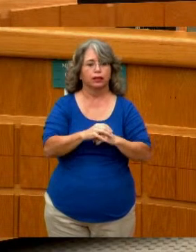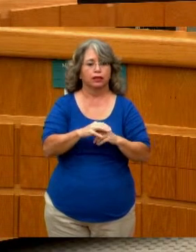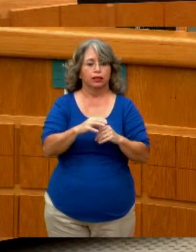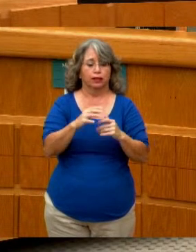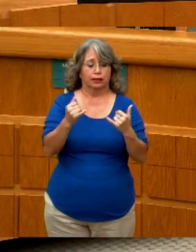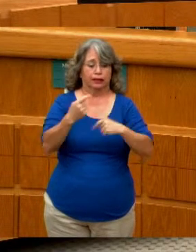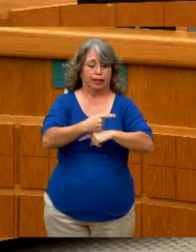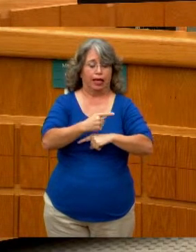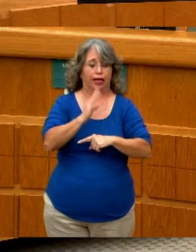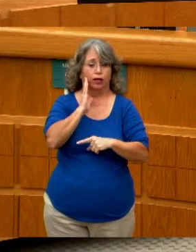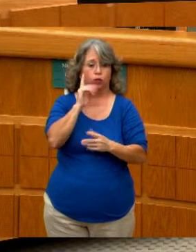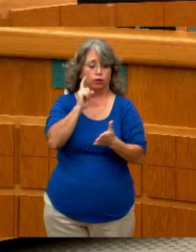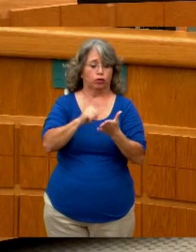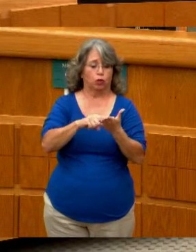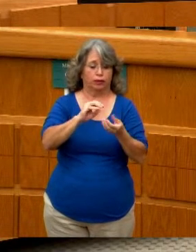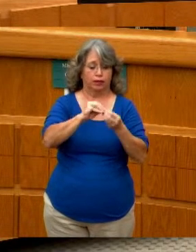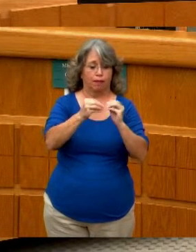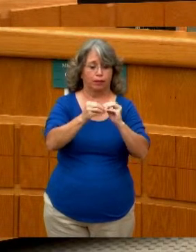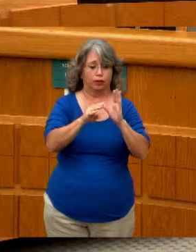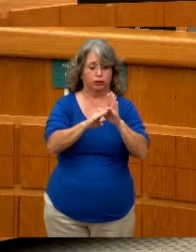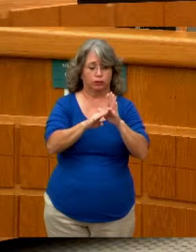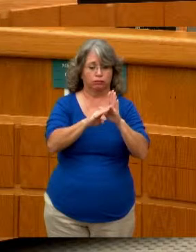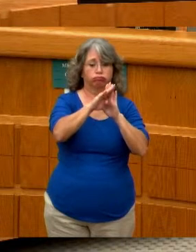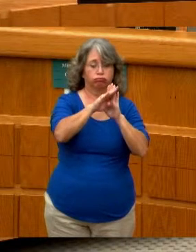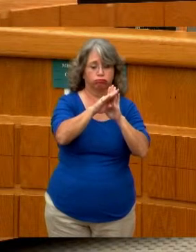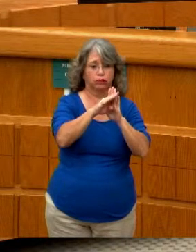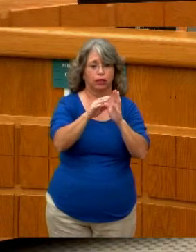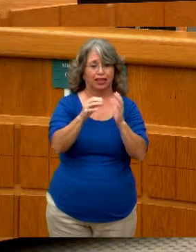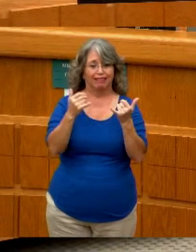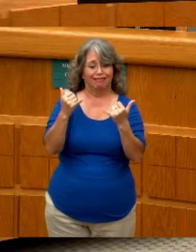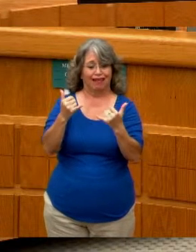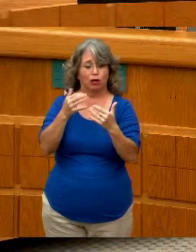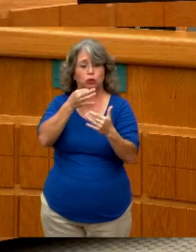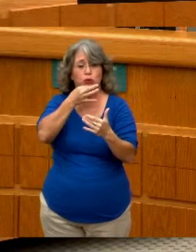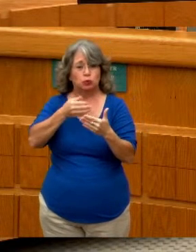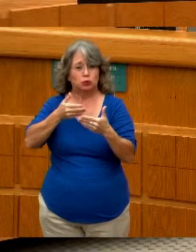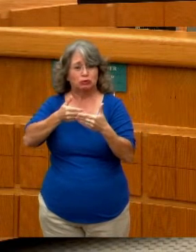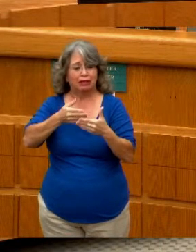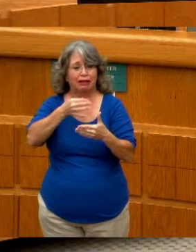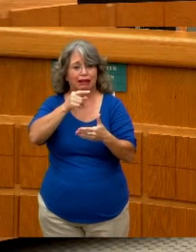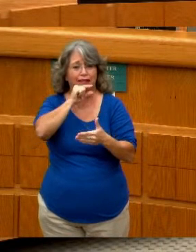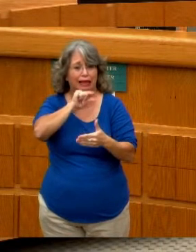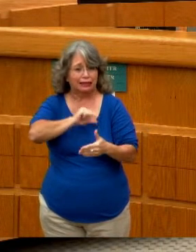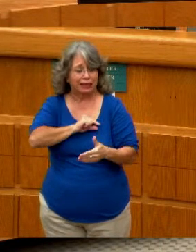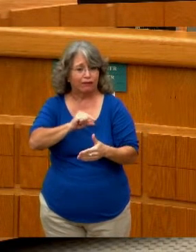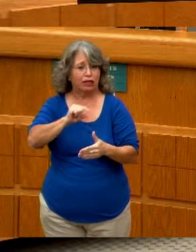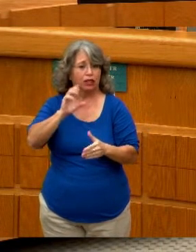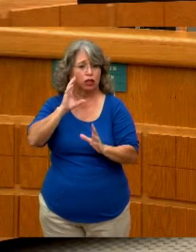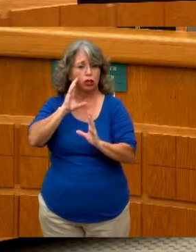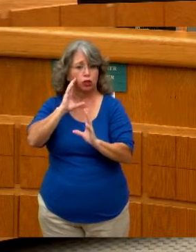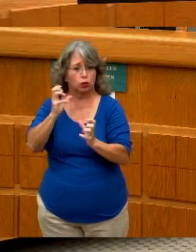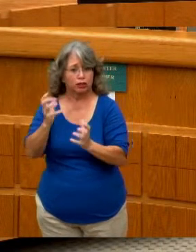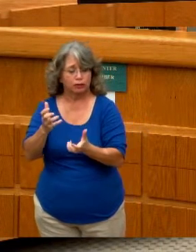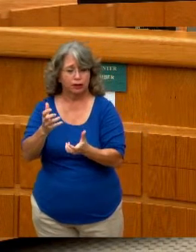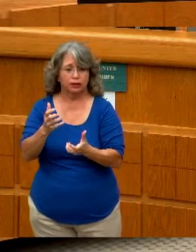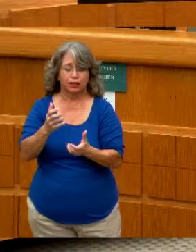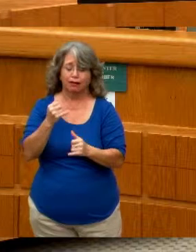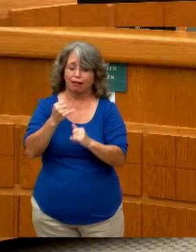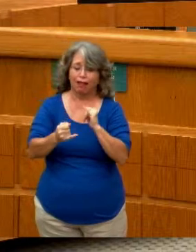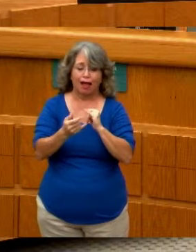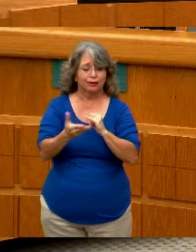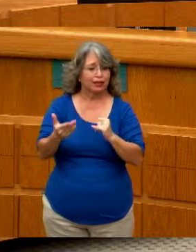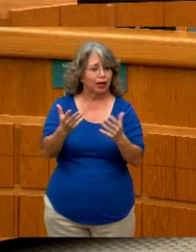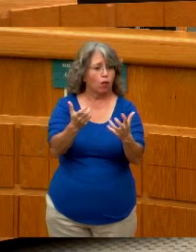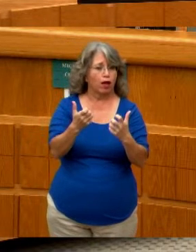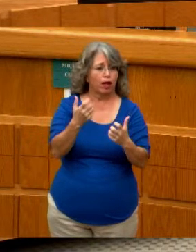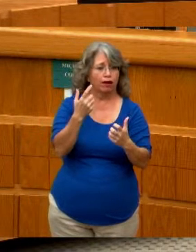see took an uptick, and with Thanksgiving and Christmas coming up, the last thing that any of us want is for